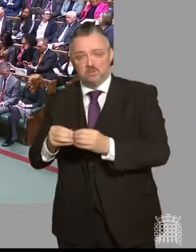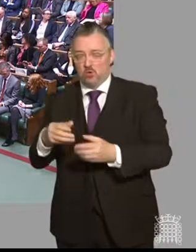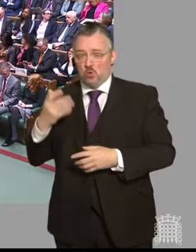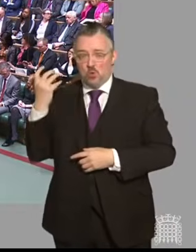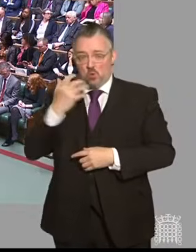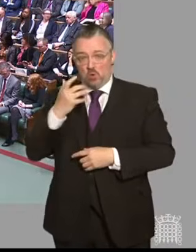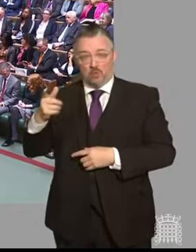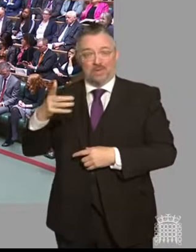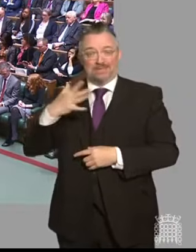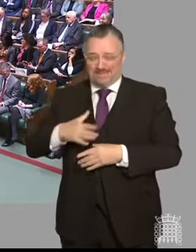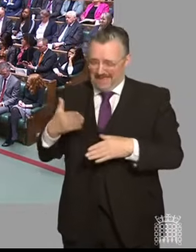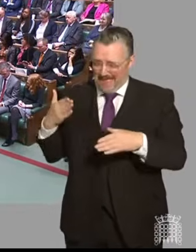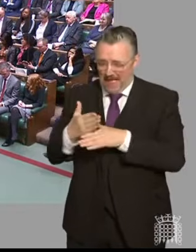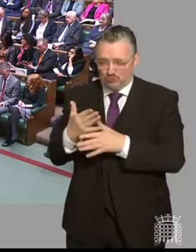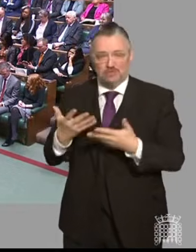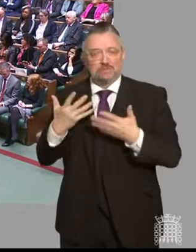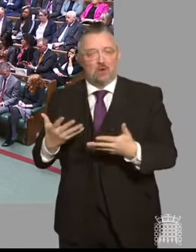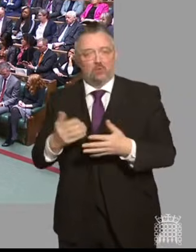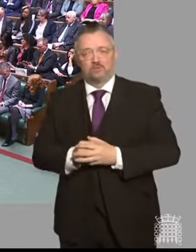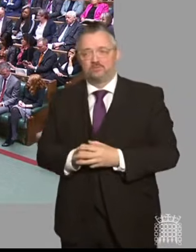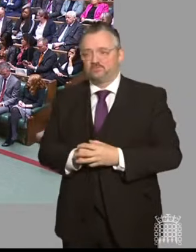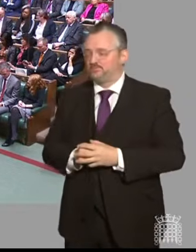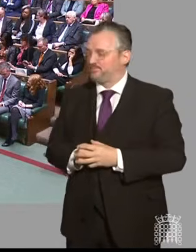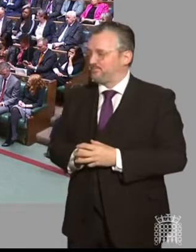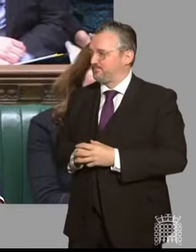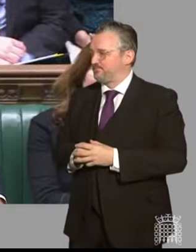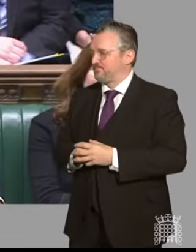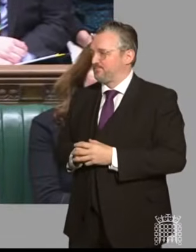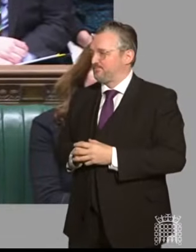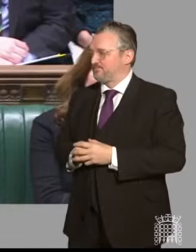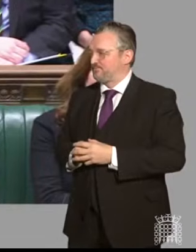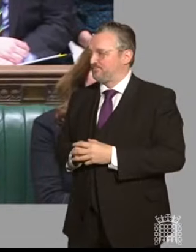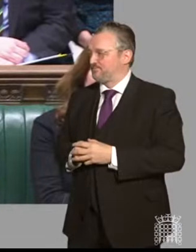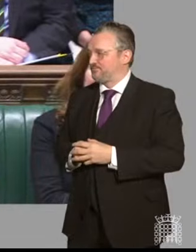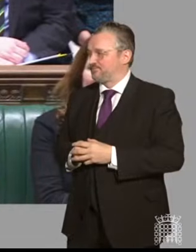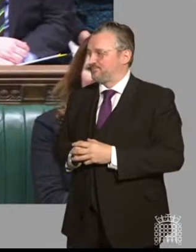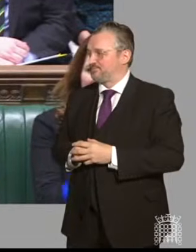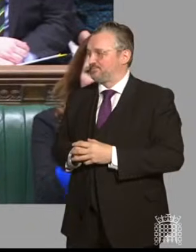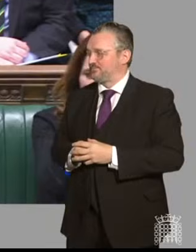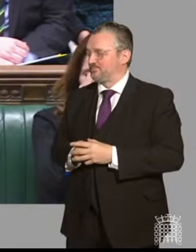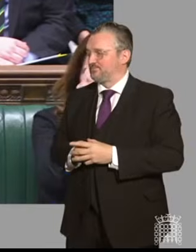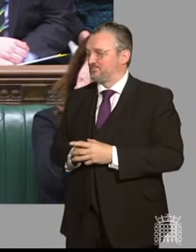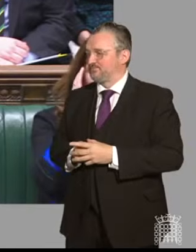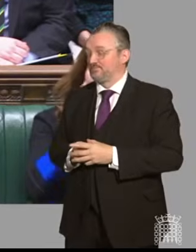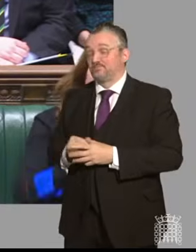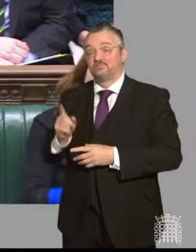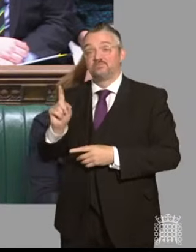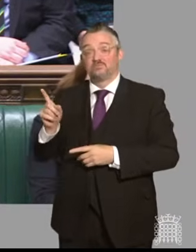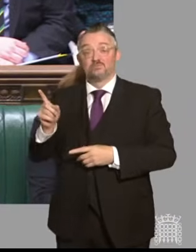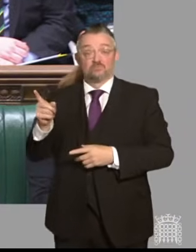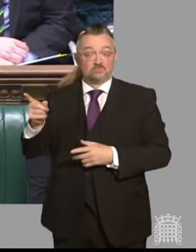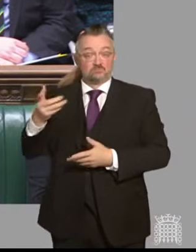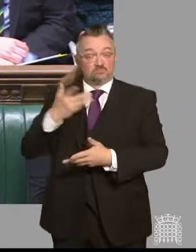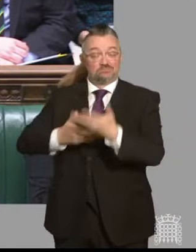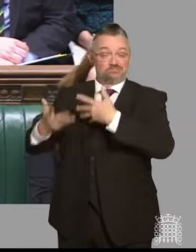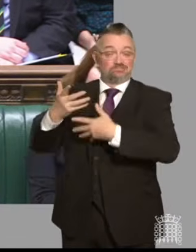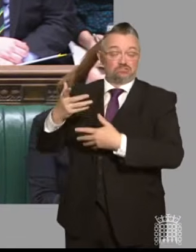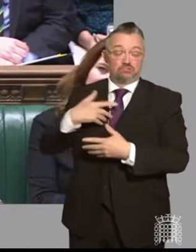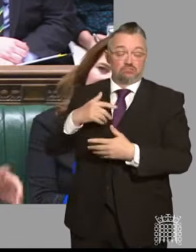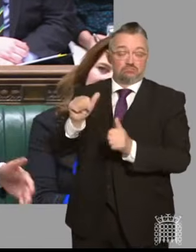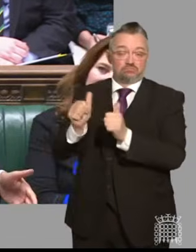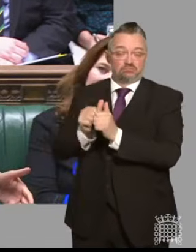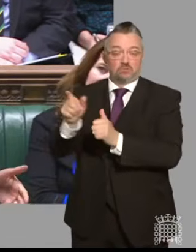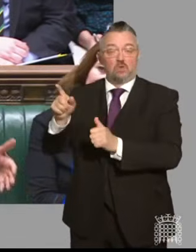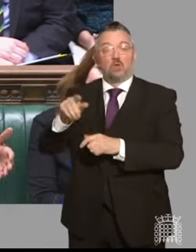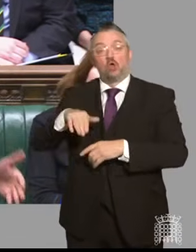Mr. Speaker, I'm very happy to look into the issue that the Honourable Lady raised, but what would be damaging to the North East and the Tyne are her party's plans